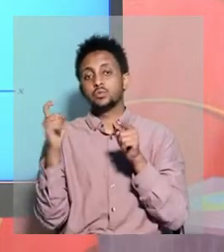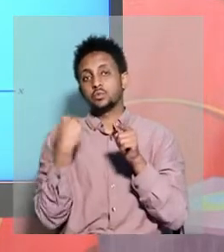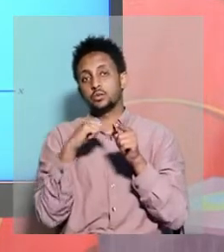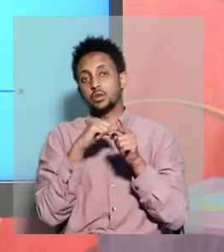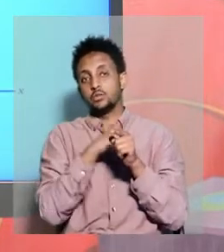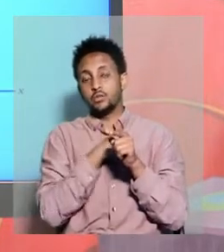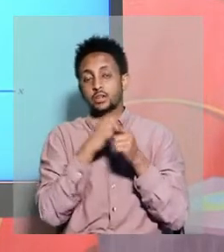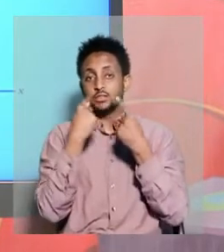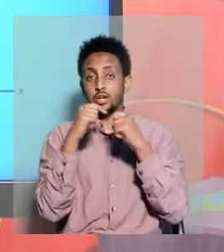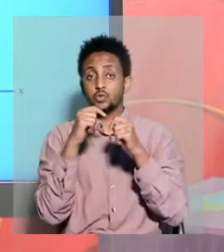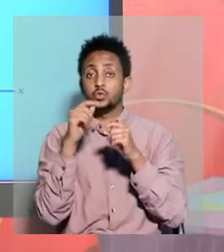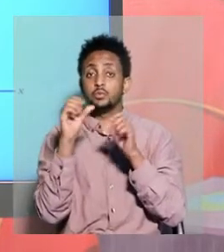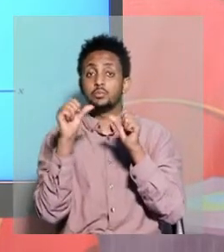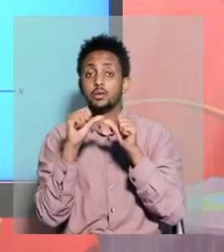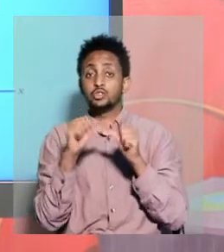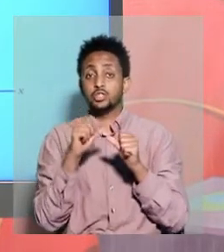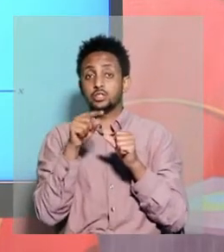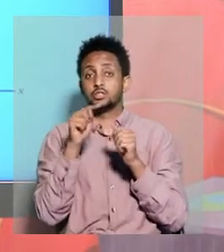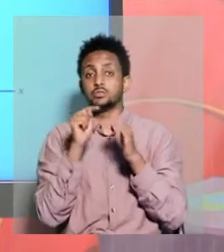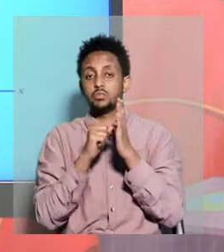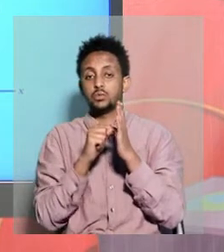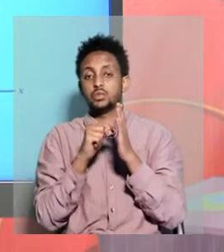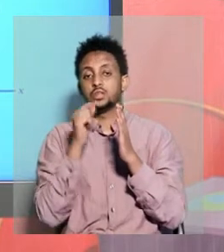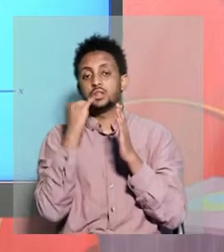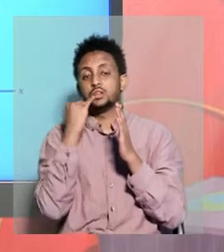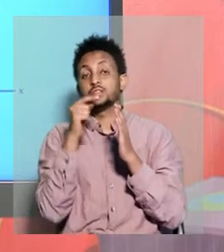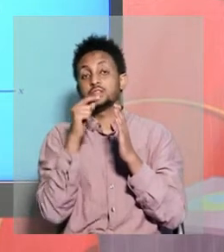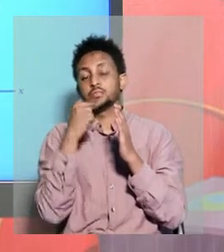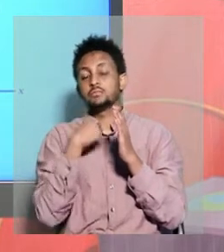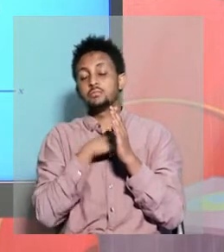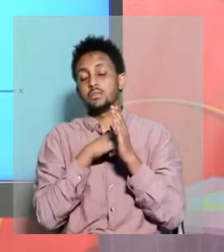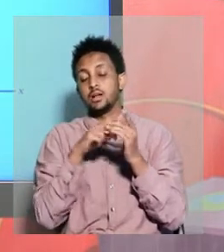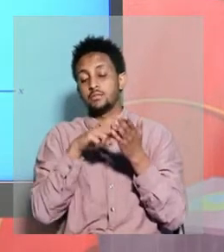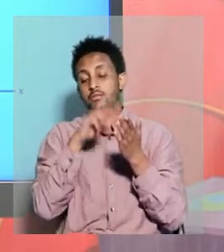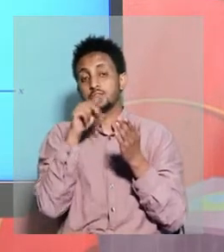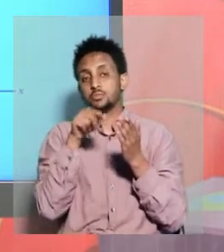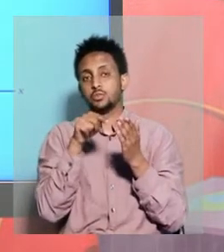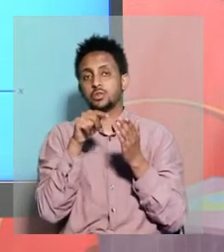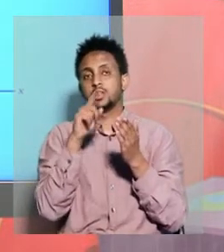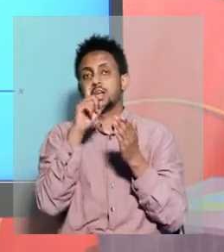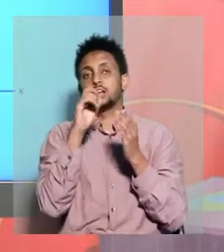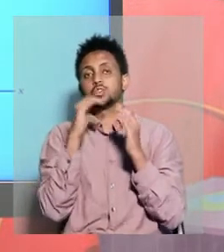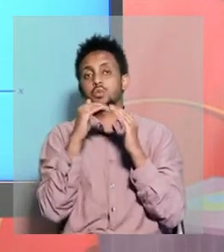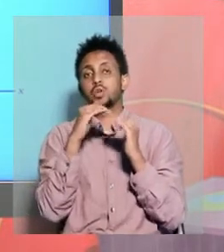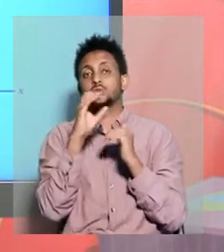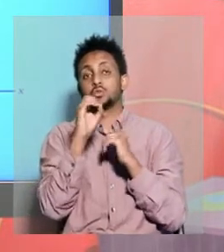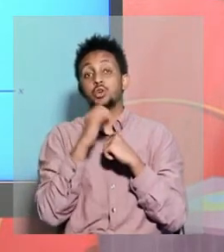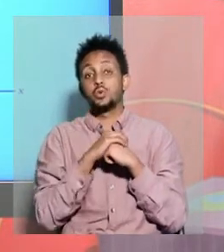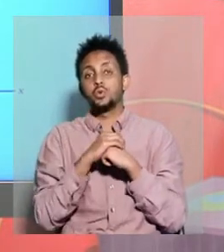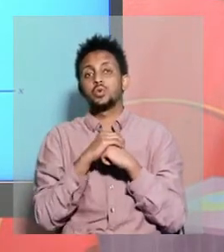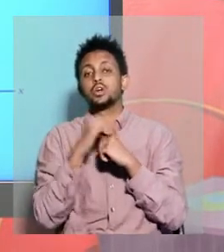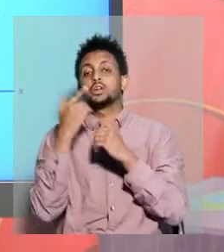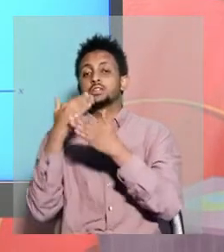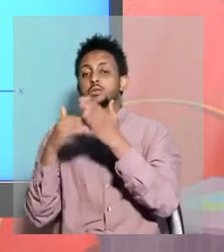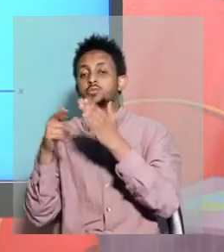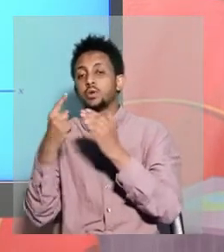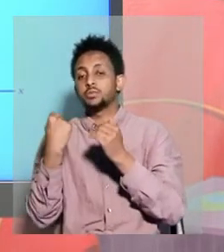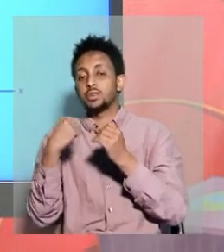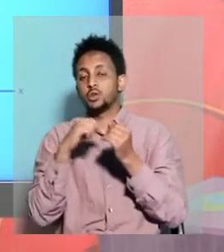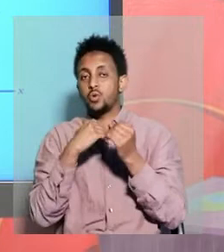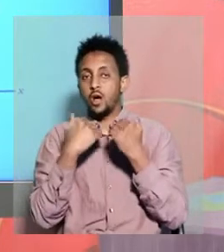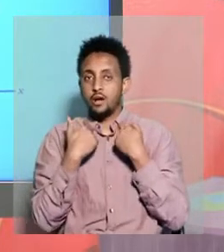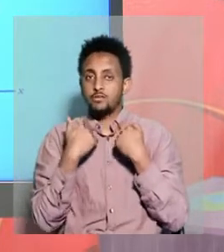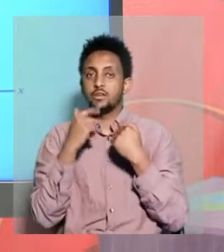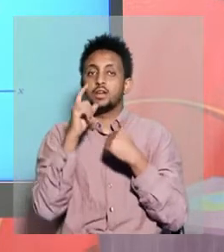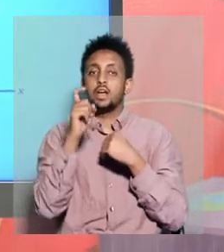I try to measure from this point, if this is my reference point, this is x equals to 0. At some point I do have at